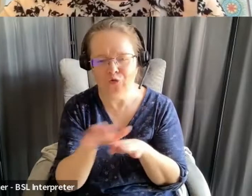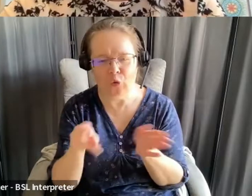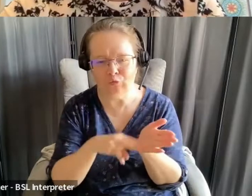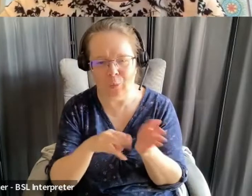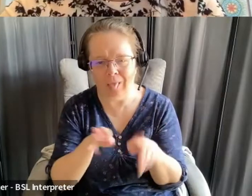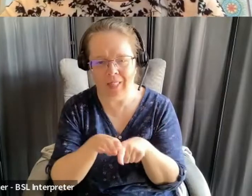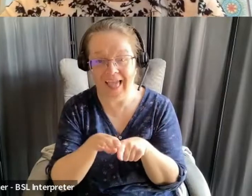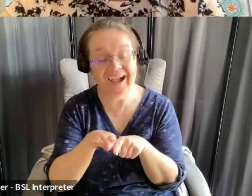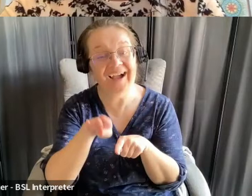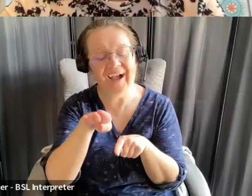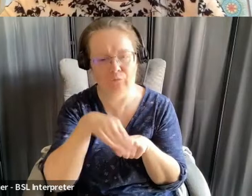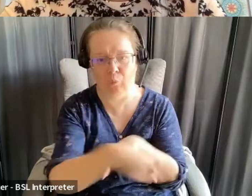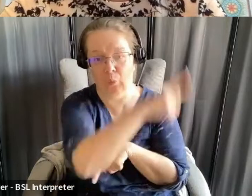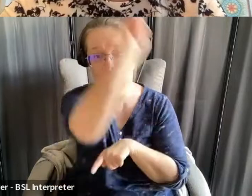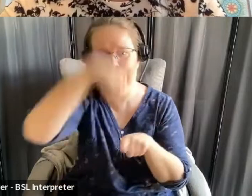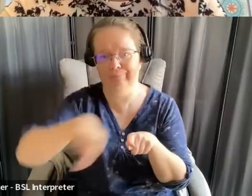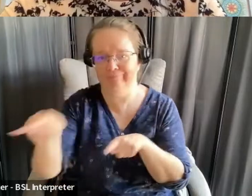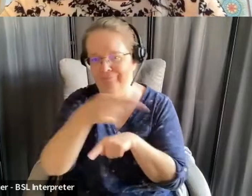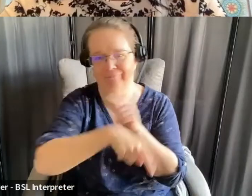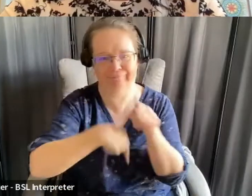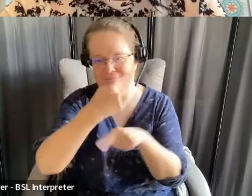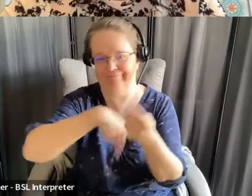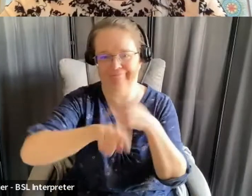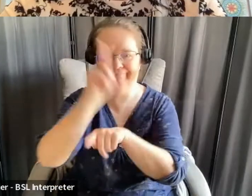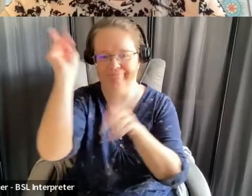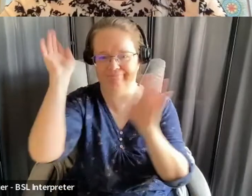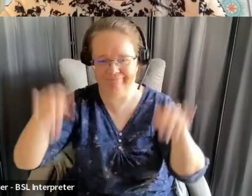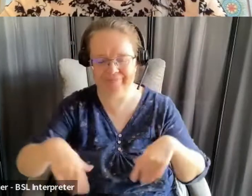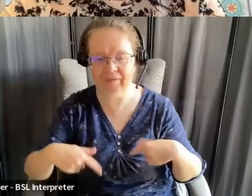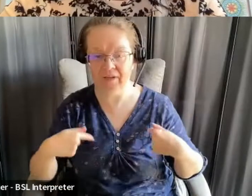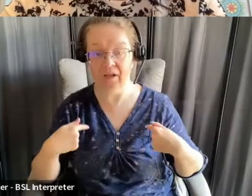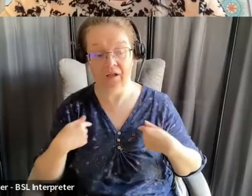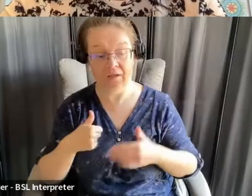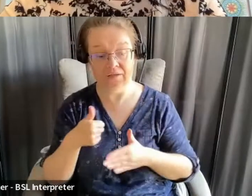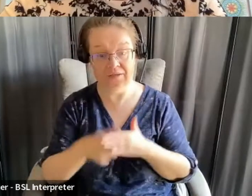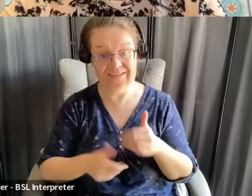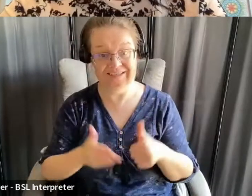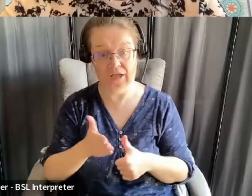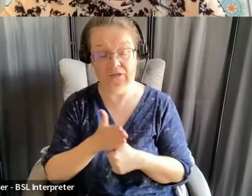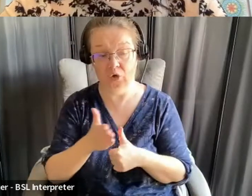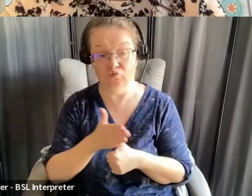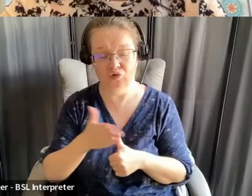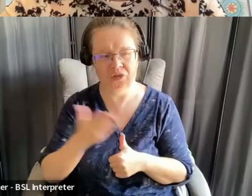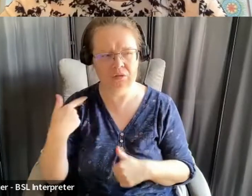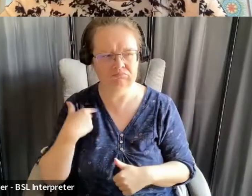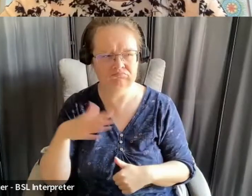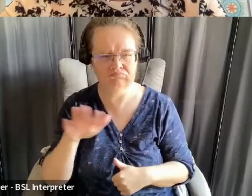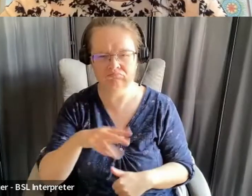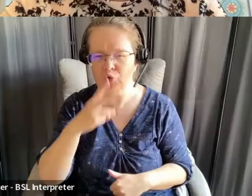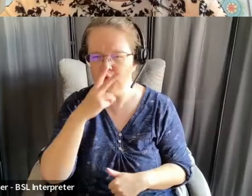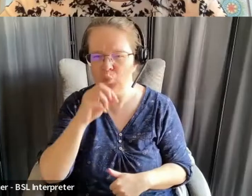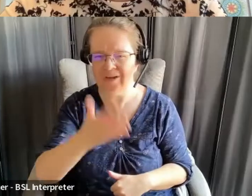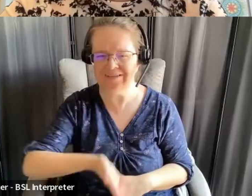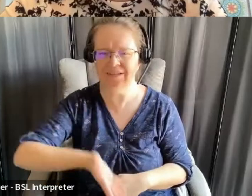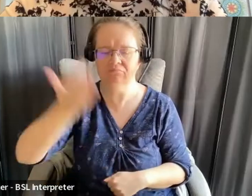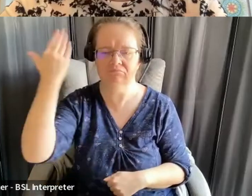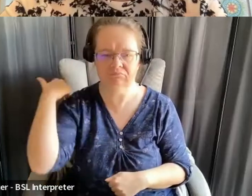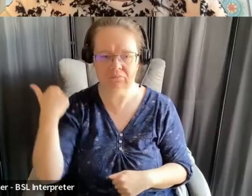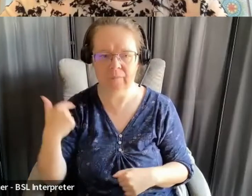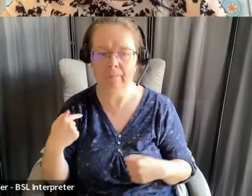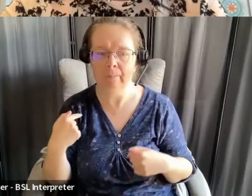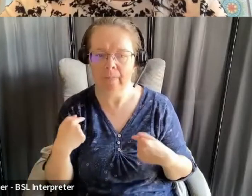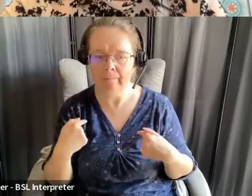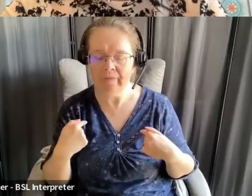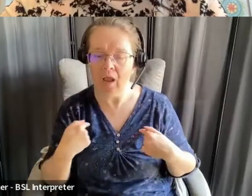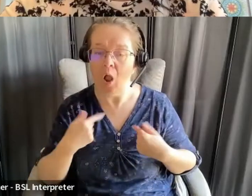least. I started out originally, and this is way back in my 20s, actually wanting to pursue